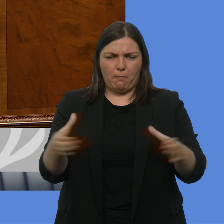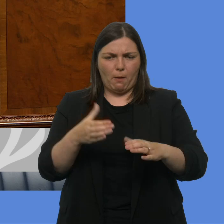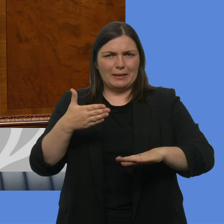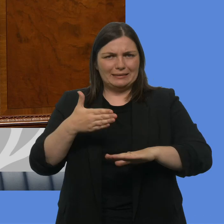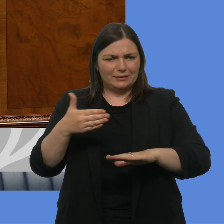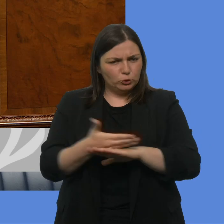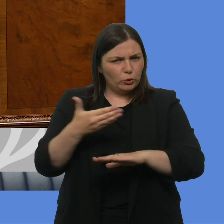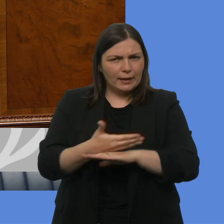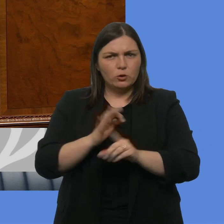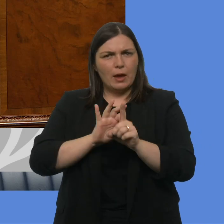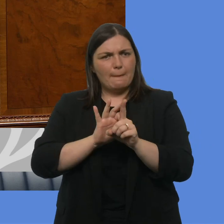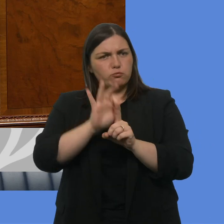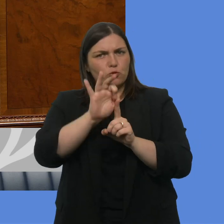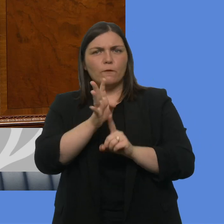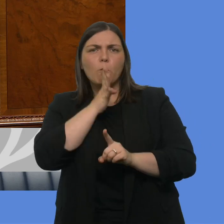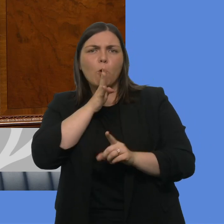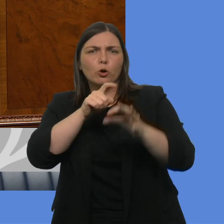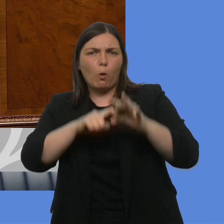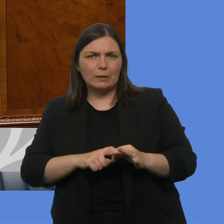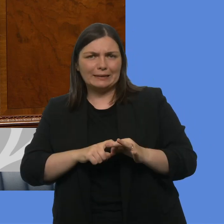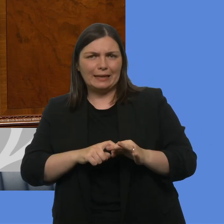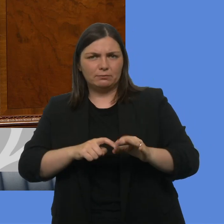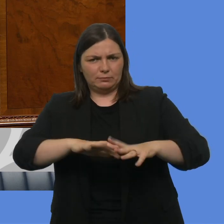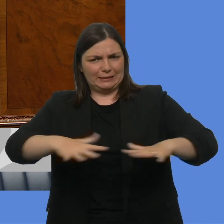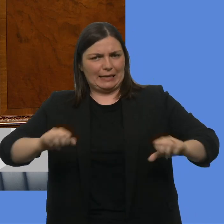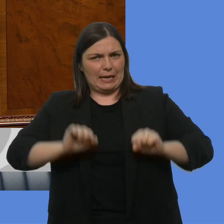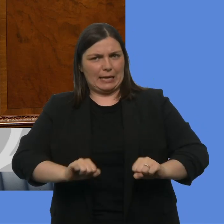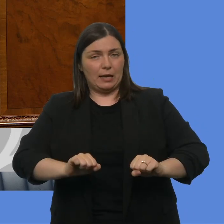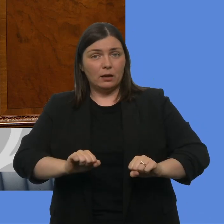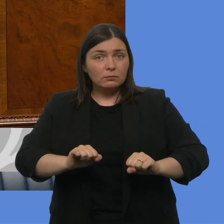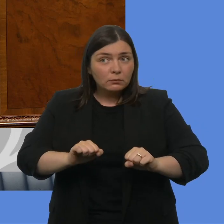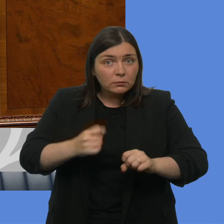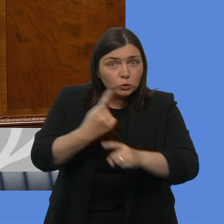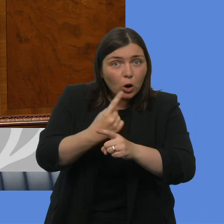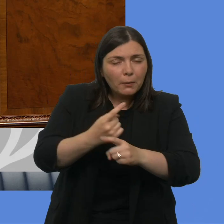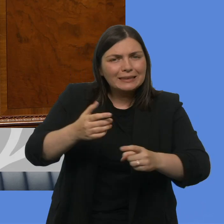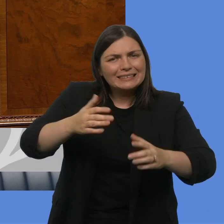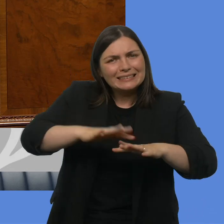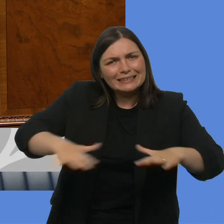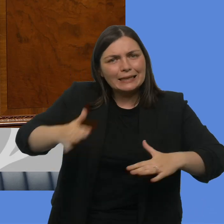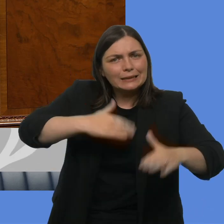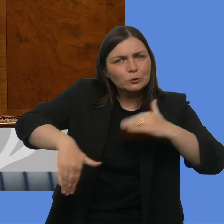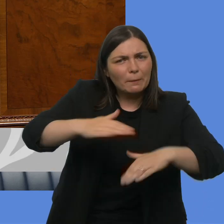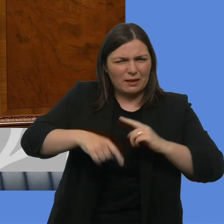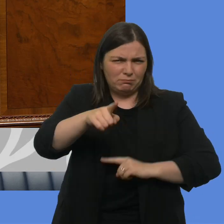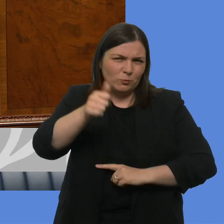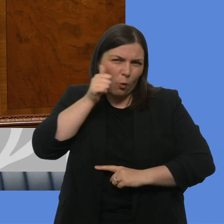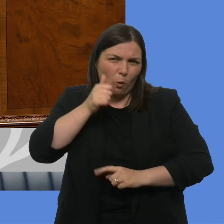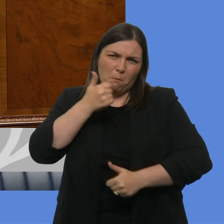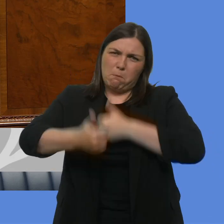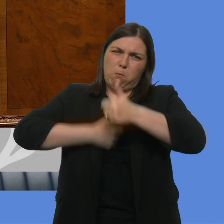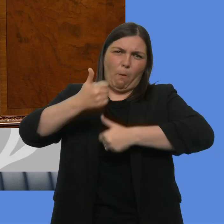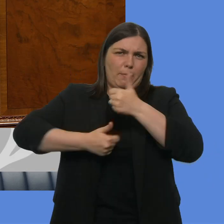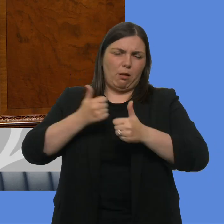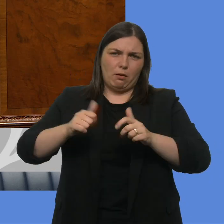sea swimming, which, as the Minister knows, is very popular right across the North Down area, just to improve that water quality beyond satisfactory